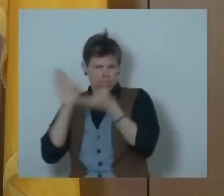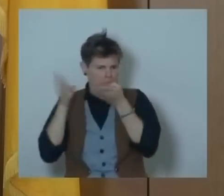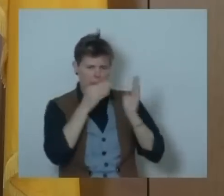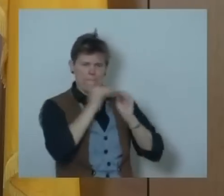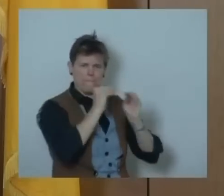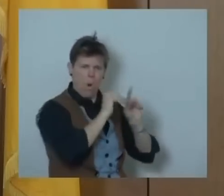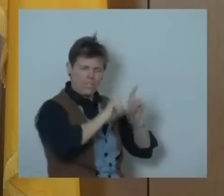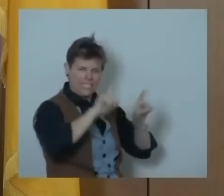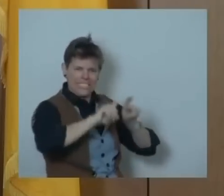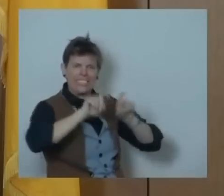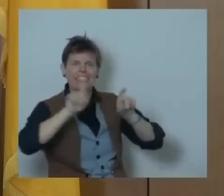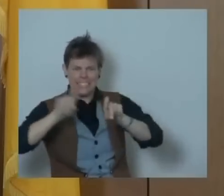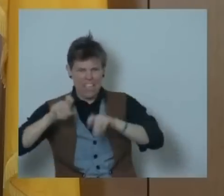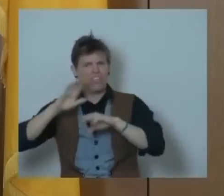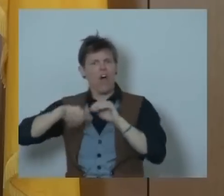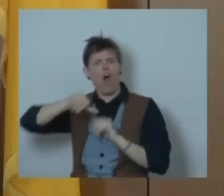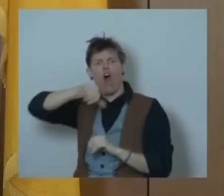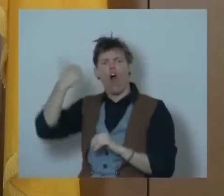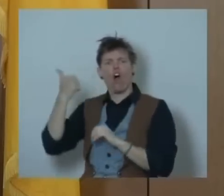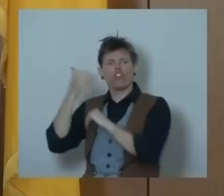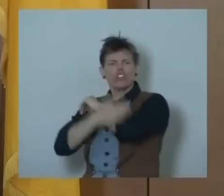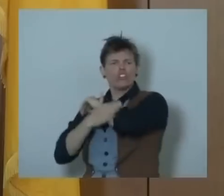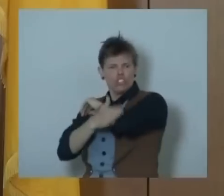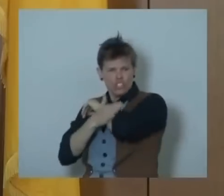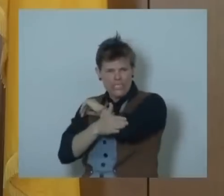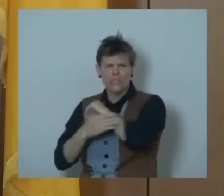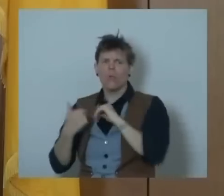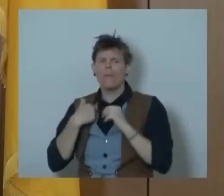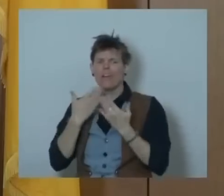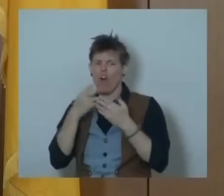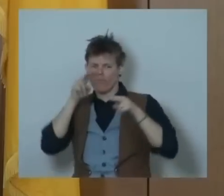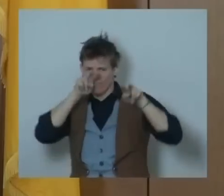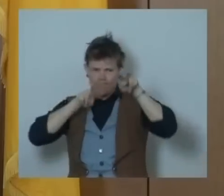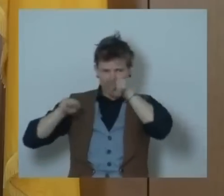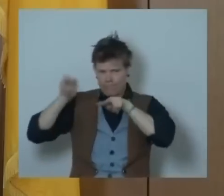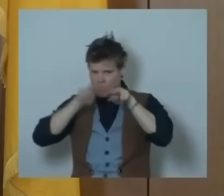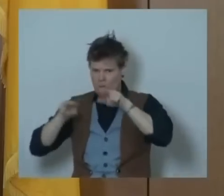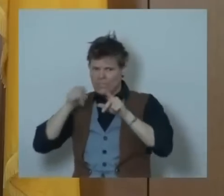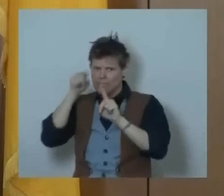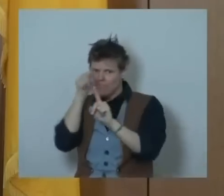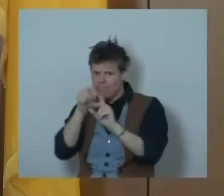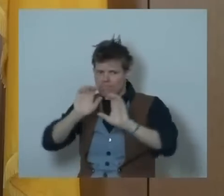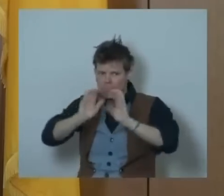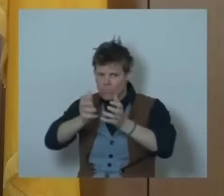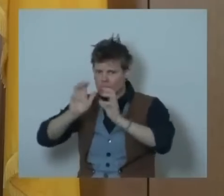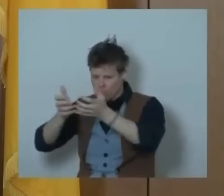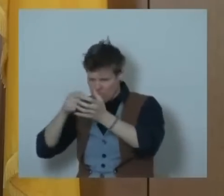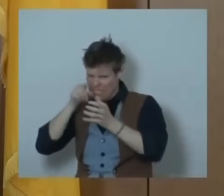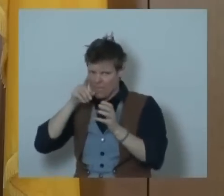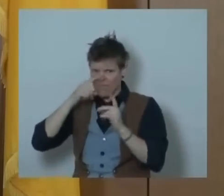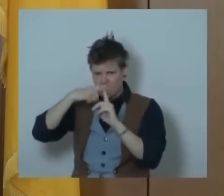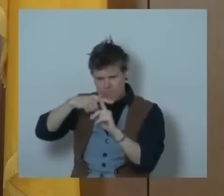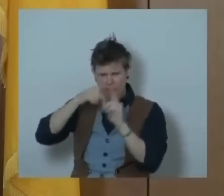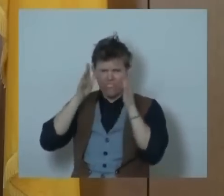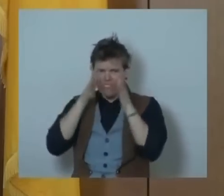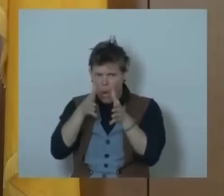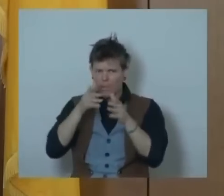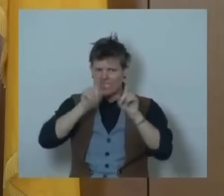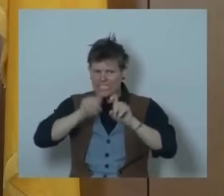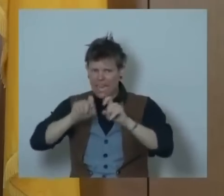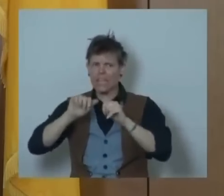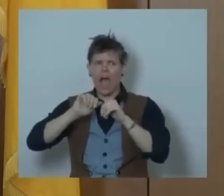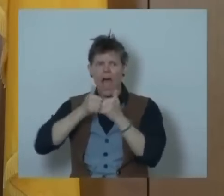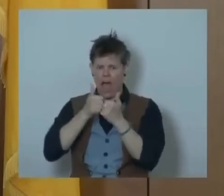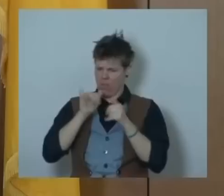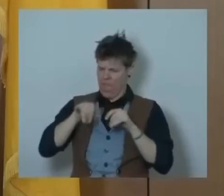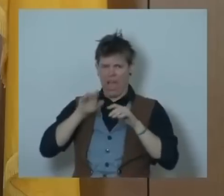calling surveillance, which means targeted populations so that we know what the prevalence is. And I want to really thank the leadership